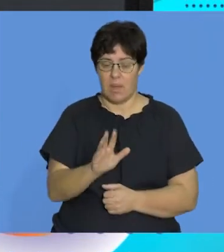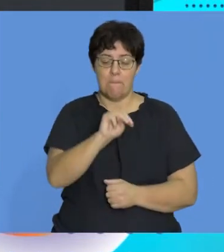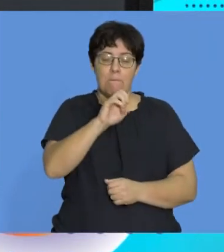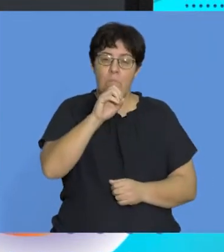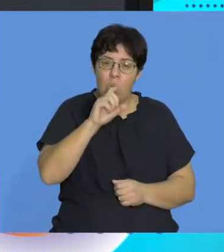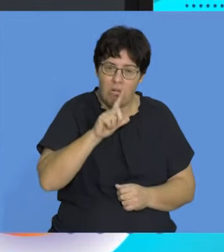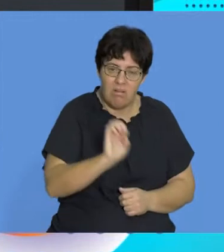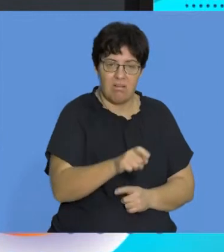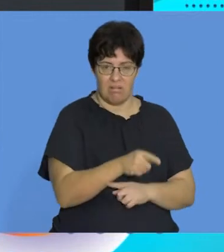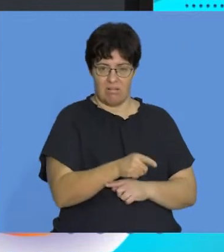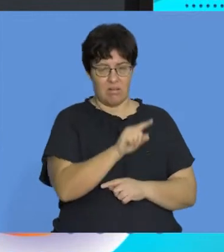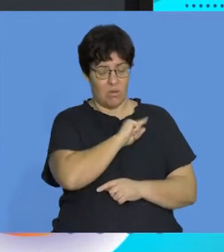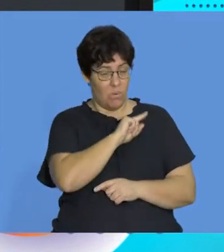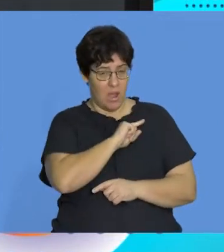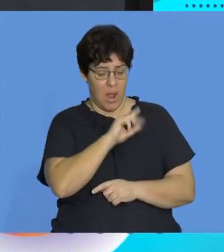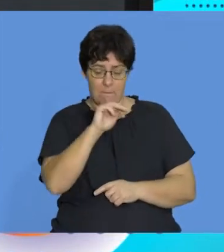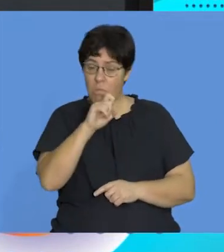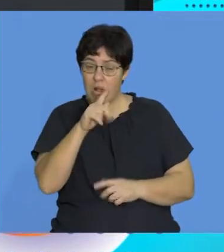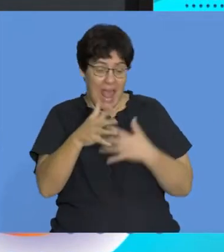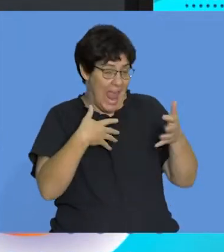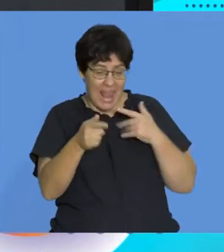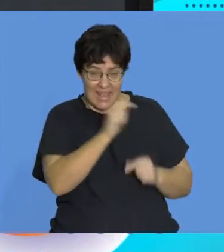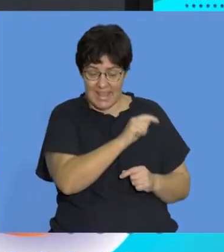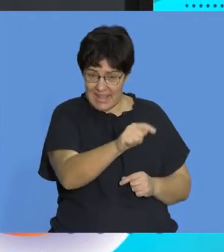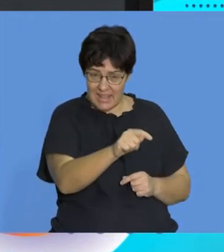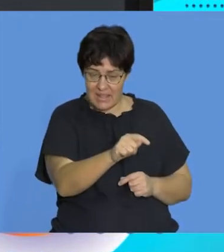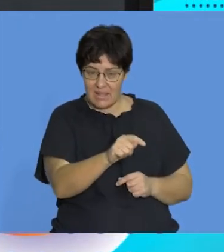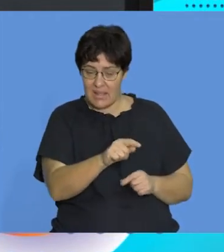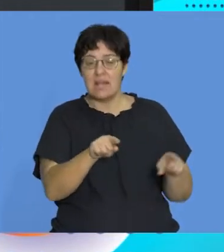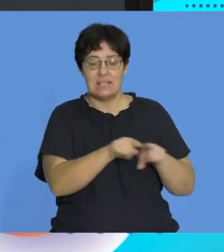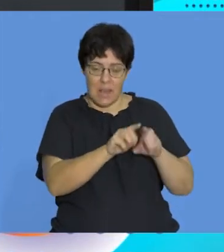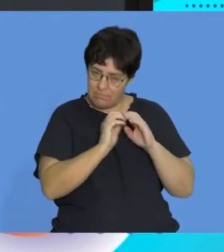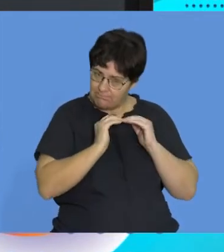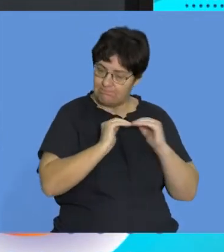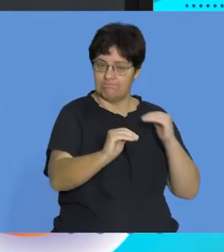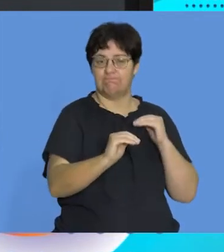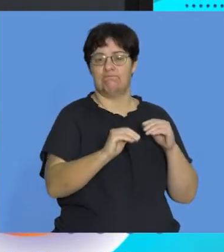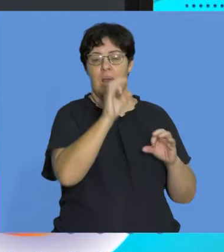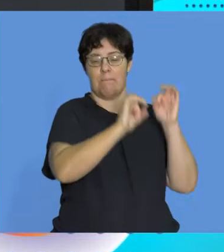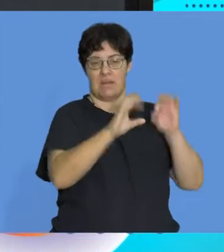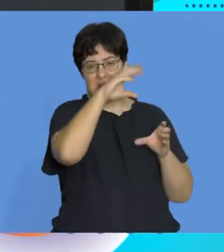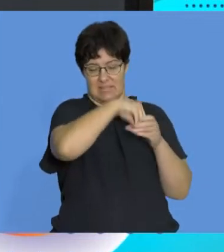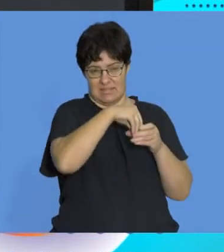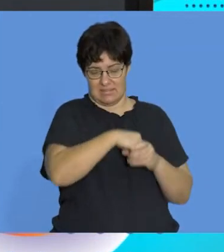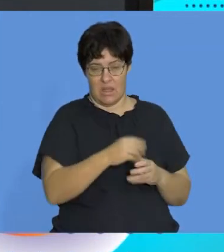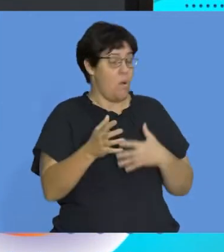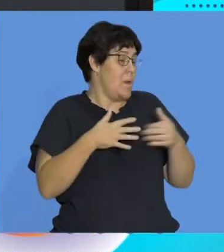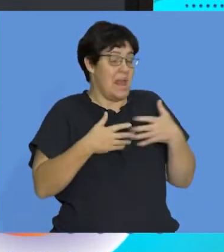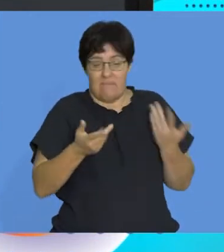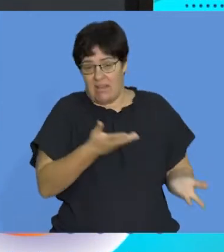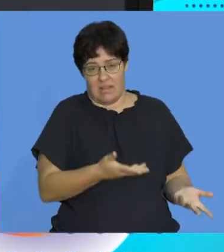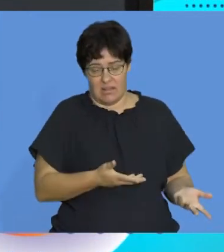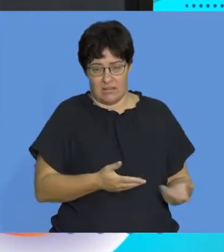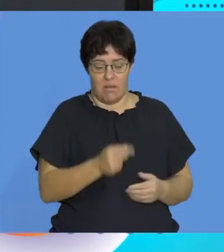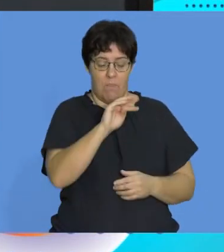mole. Because why? A mole of any substance has the same or constant number of particles. Whatever the particles could